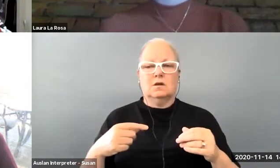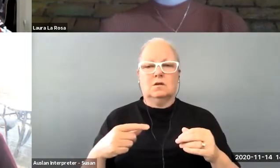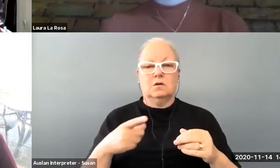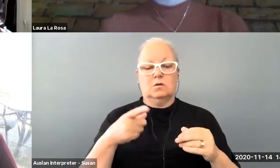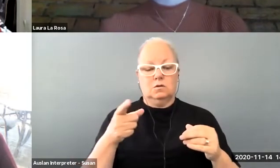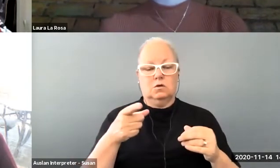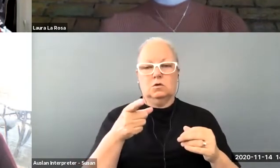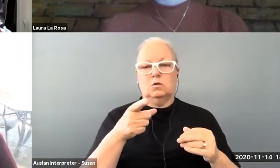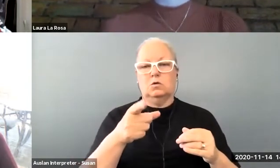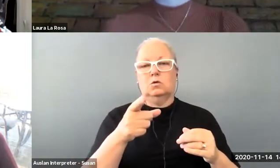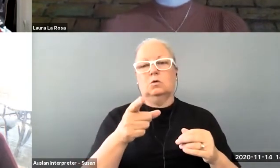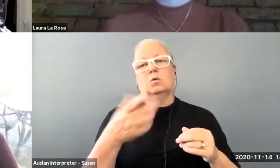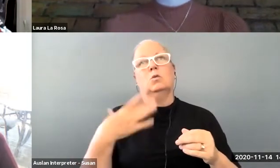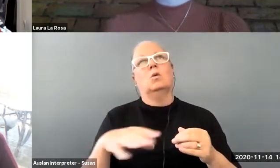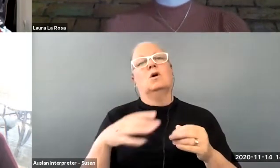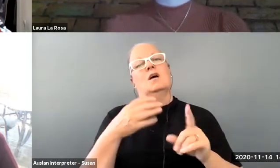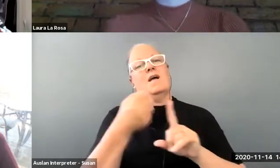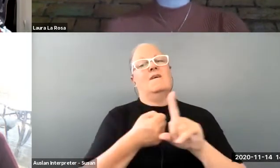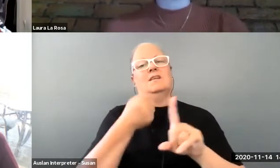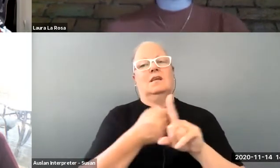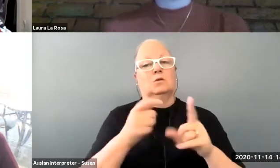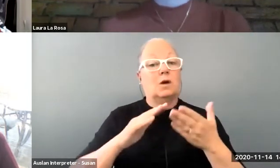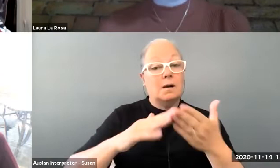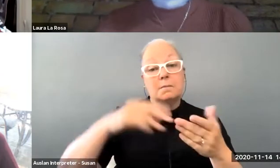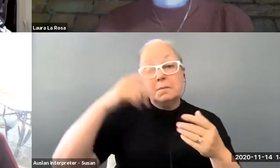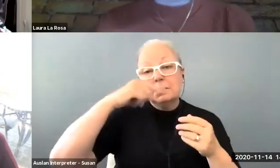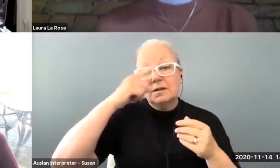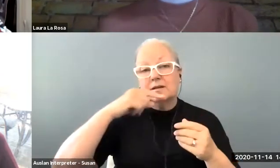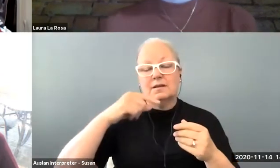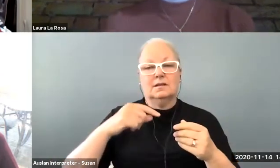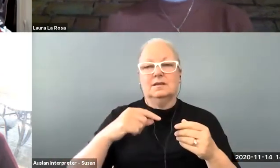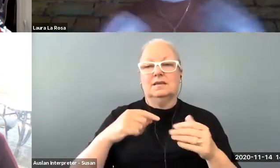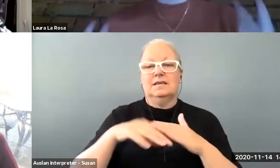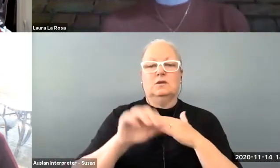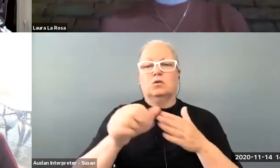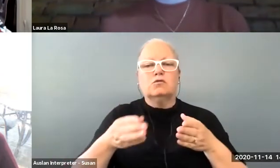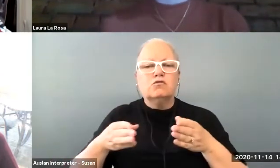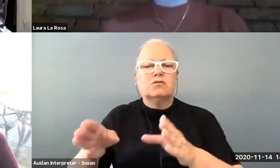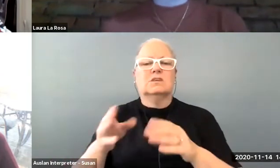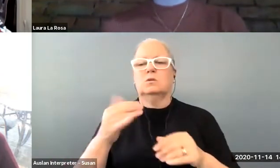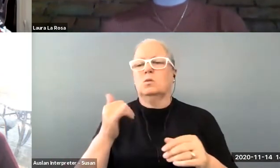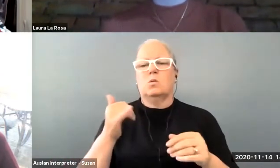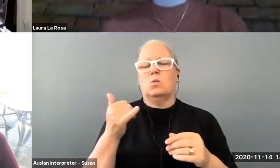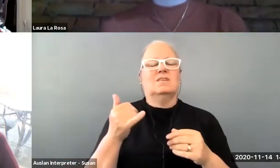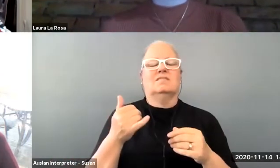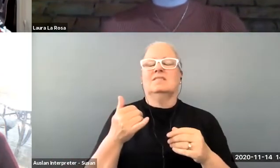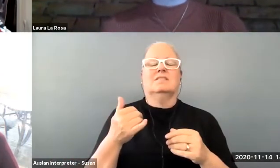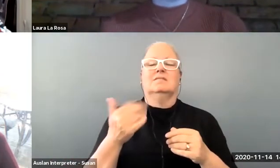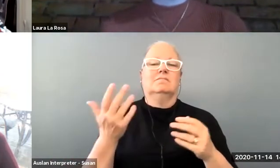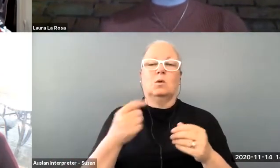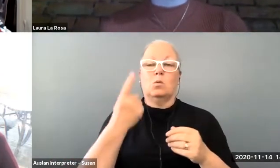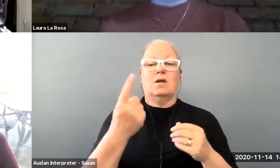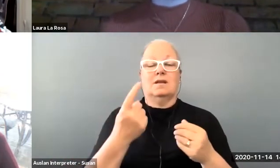way of advocacy is, you know, helping people in your street or whatever it is, I guess one of the